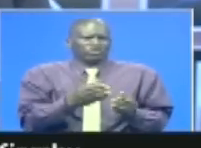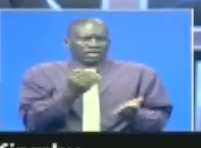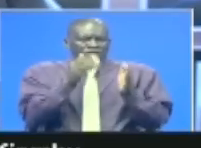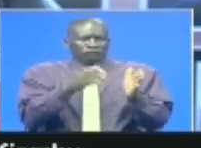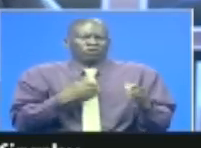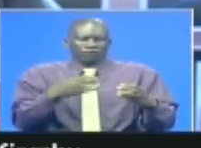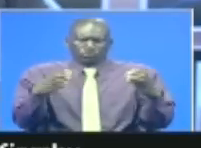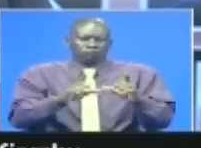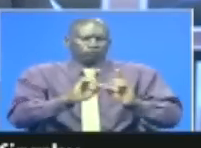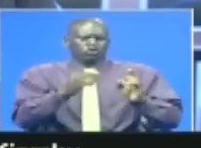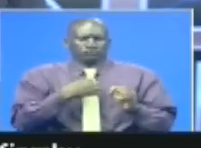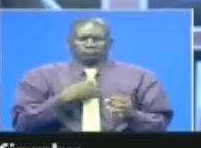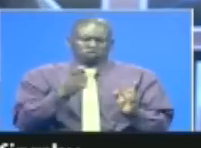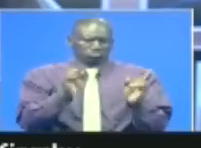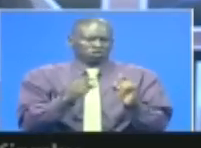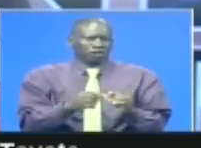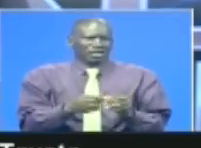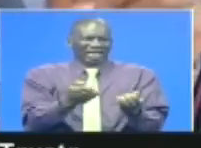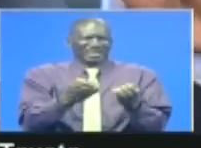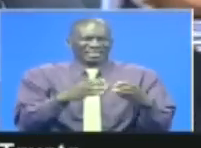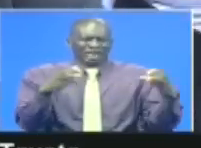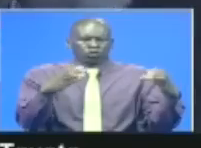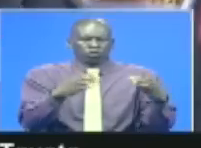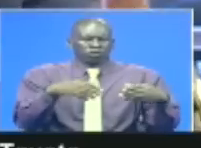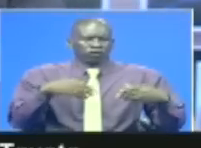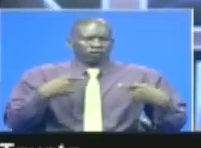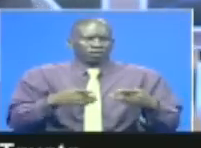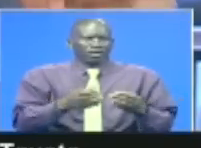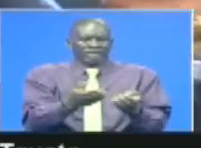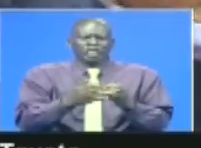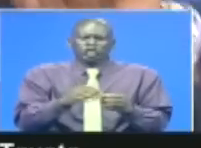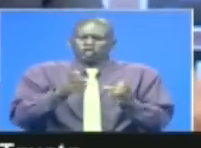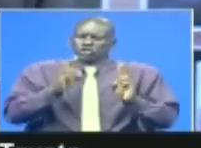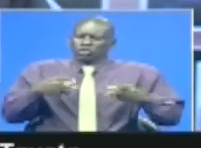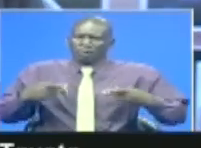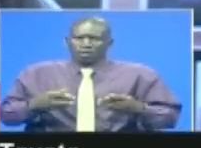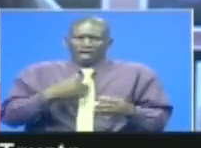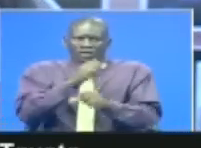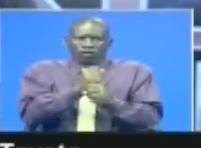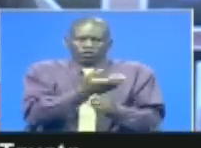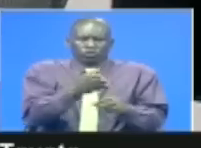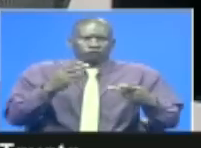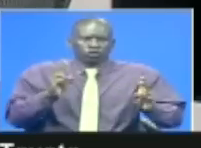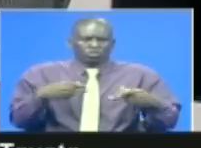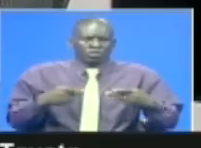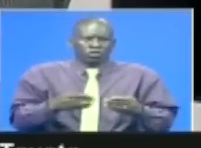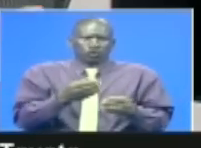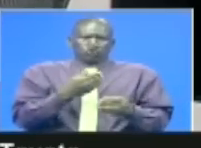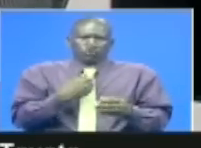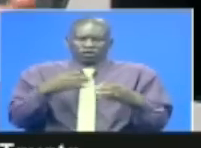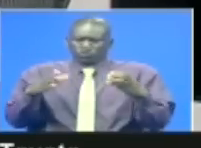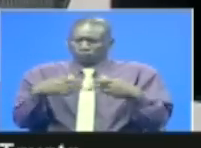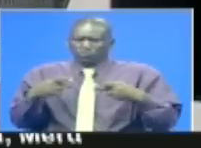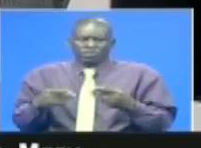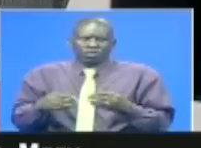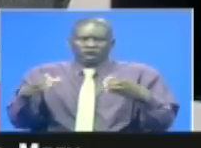gang, not Kabogo. I don't need a gang. I need Wanjiku, because I have worked for Wanjiku. Are there people, a group of people, a